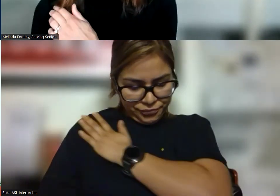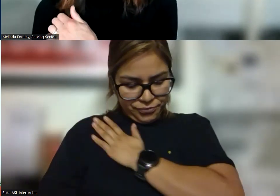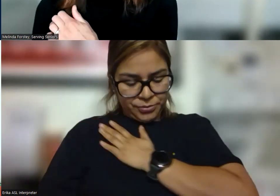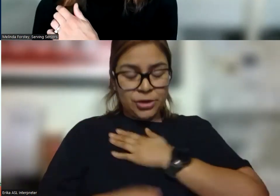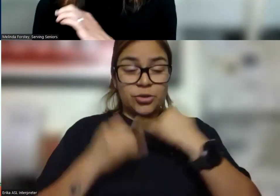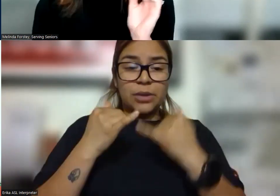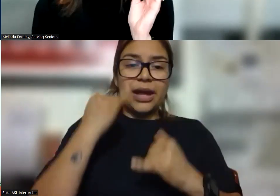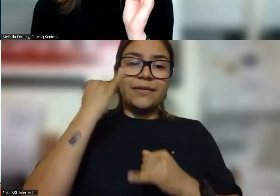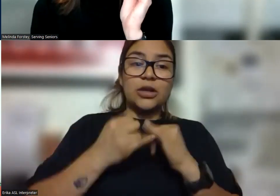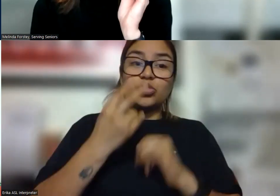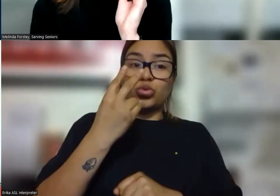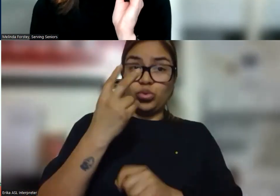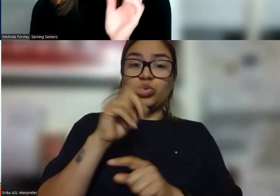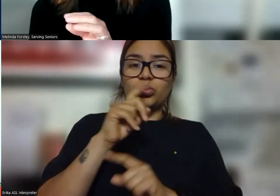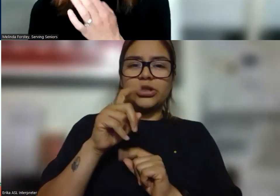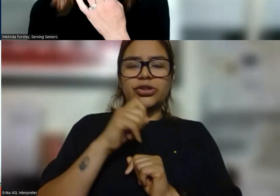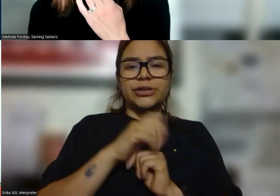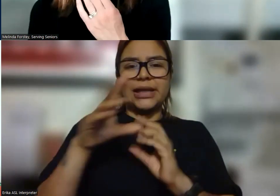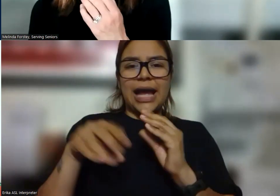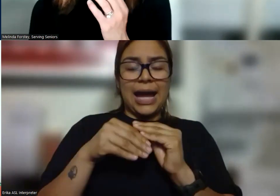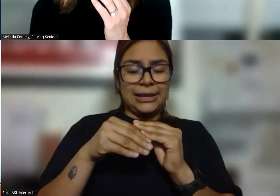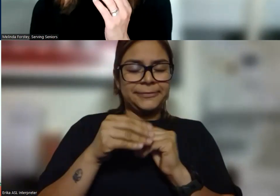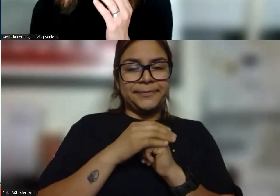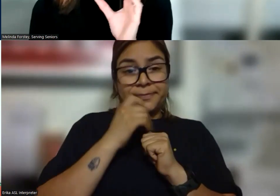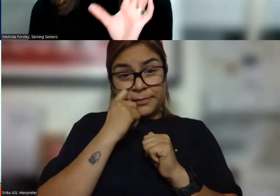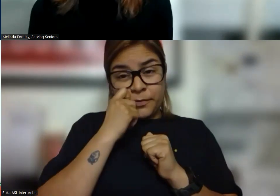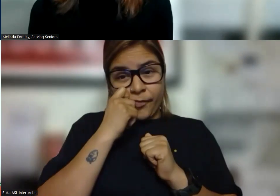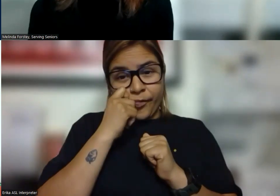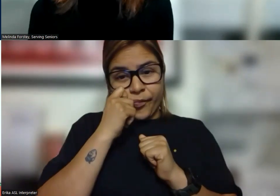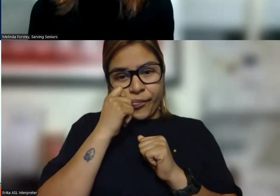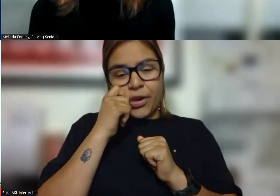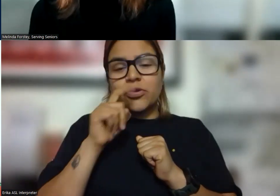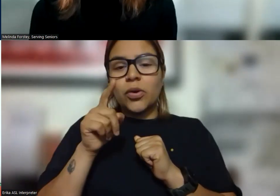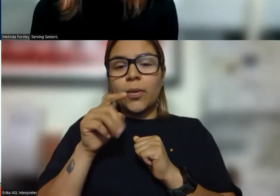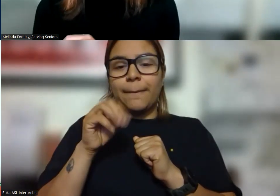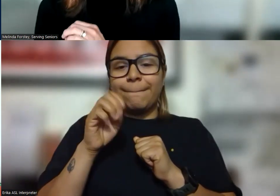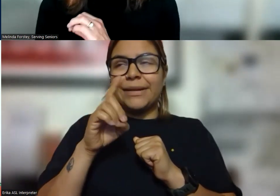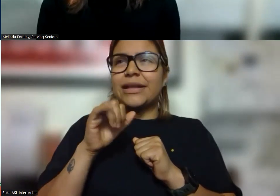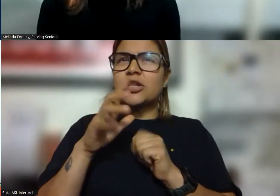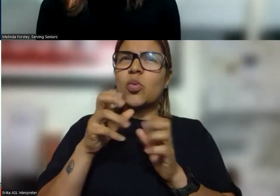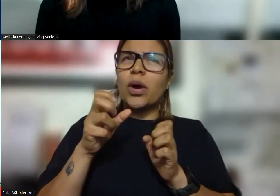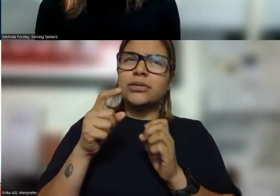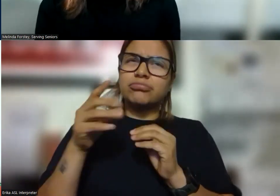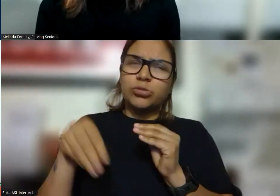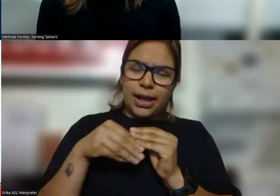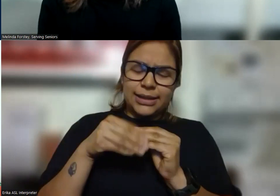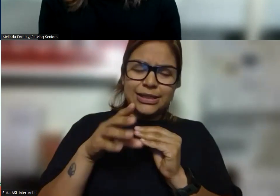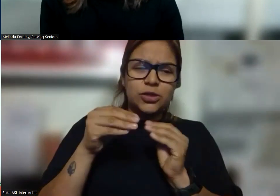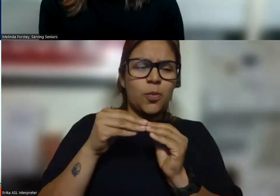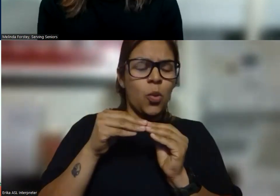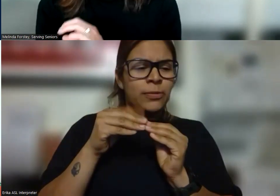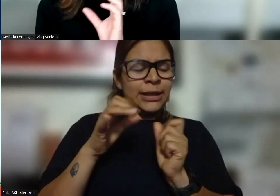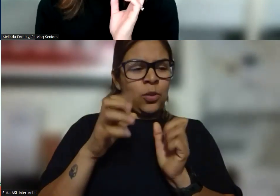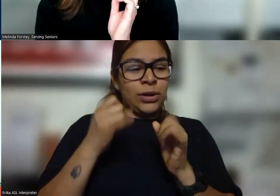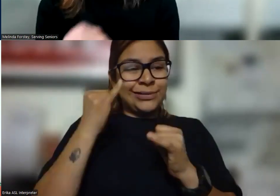questions. You know, I think I would just add, just one of the key results of this needs assessment